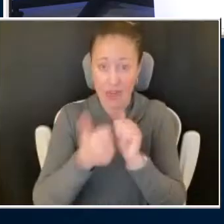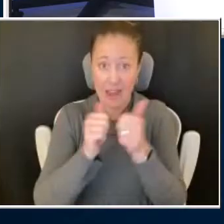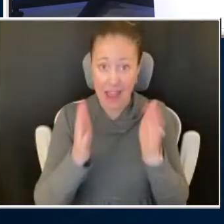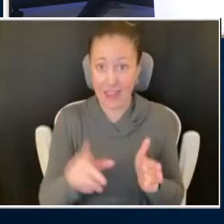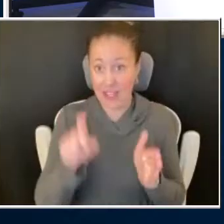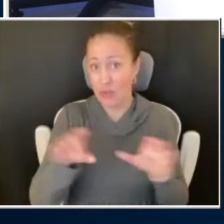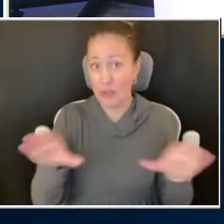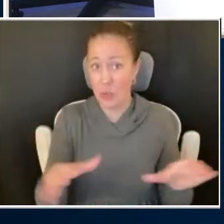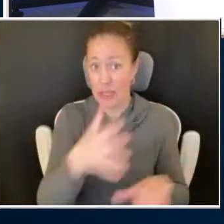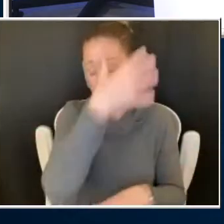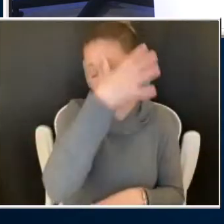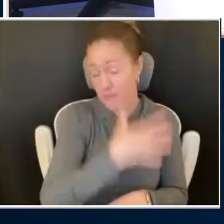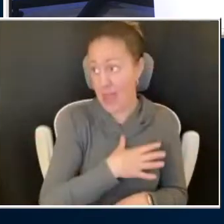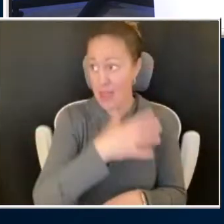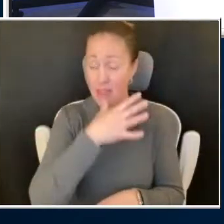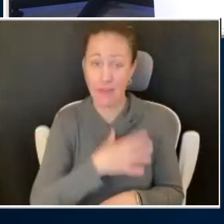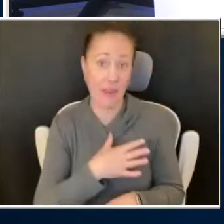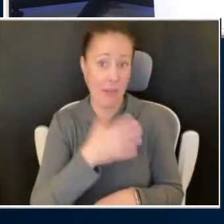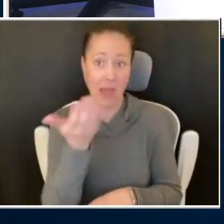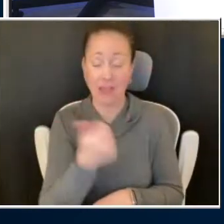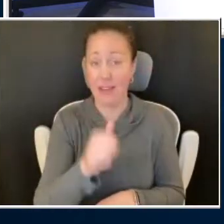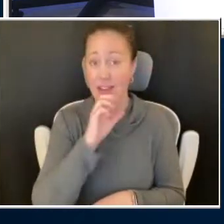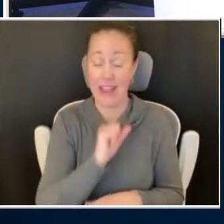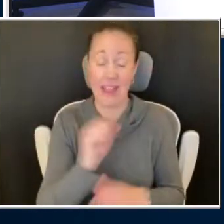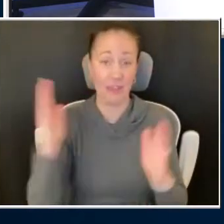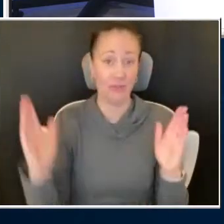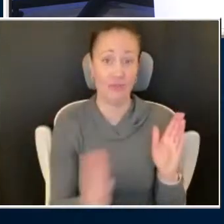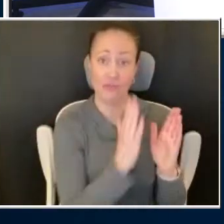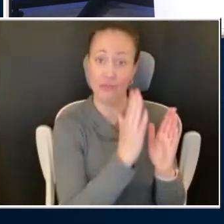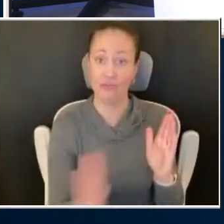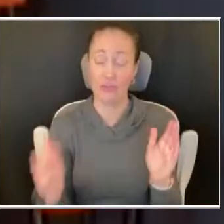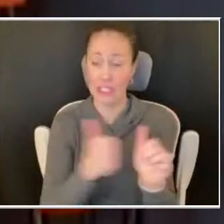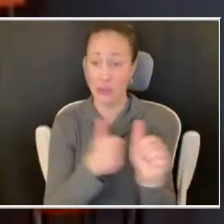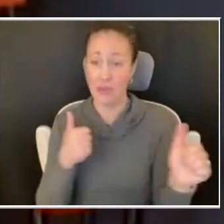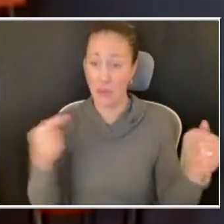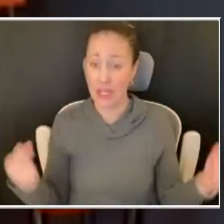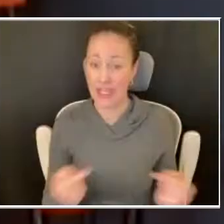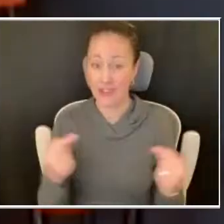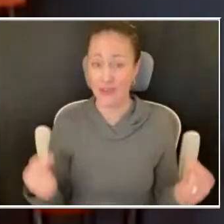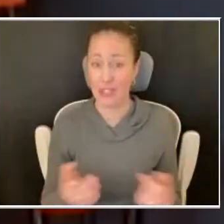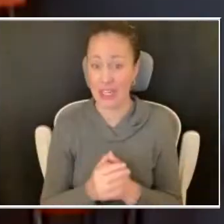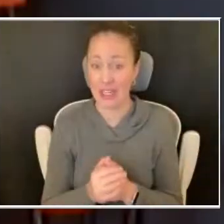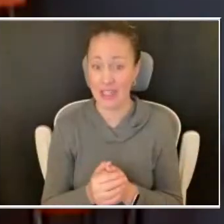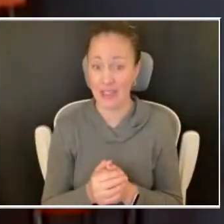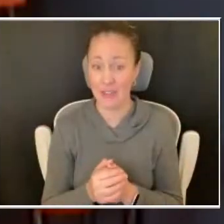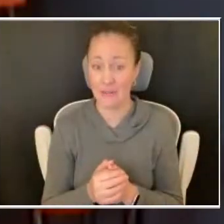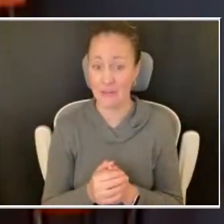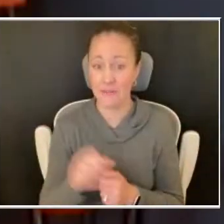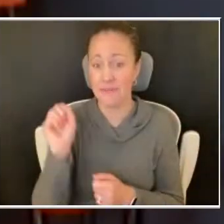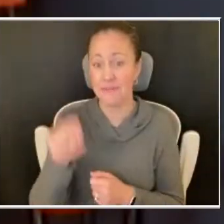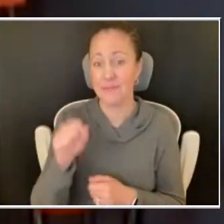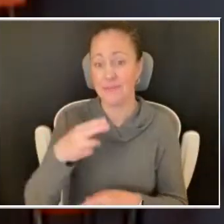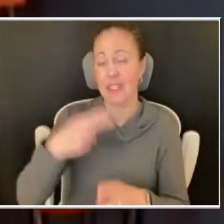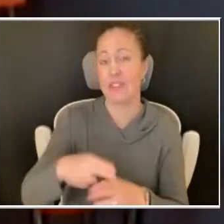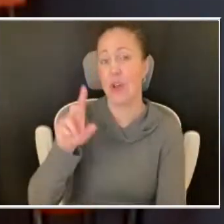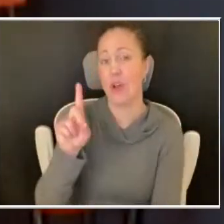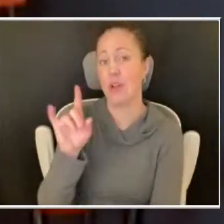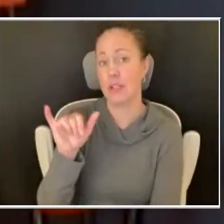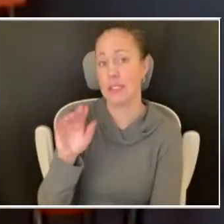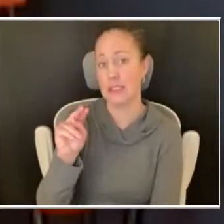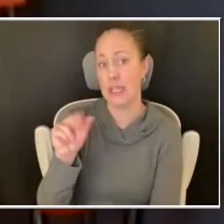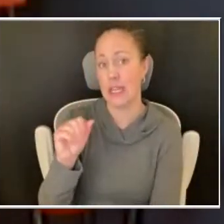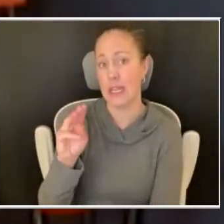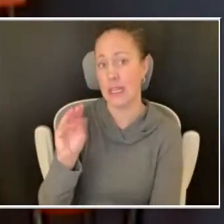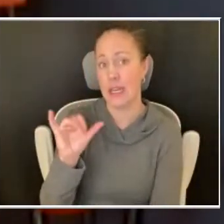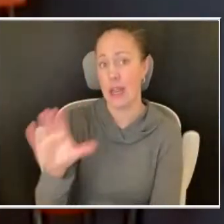any age, just to maybe avoid injury? Yeah, so it's called a dynamic warm-up. So this